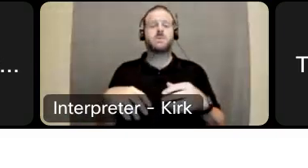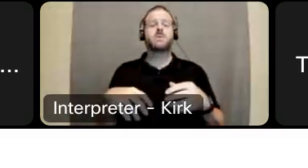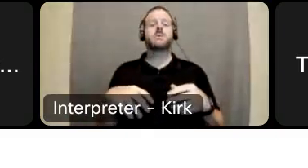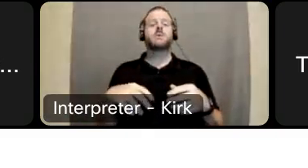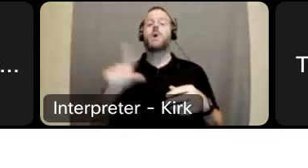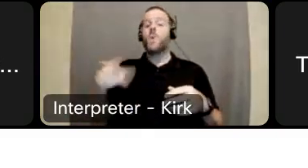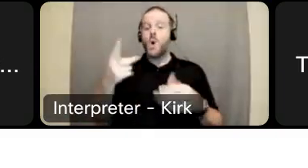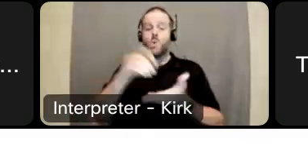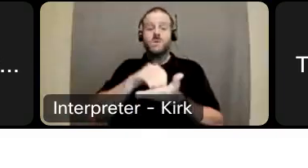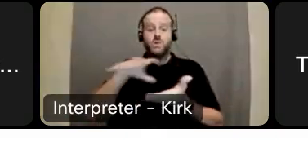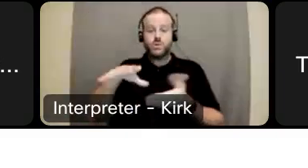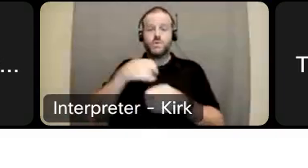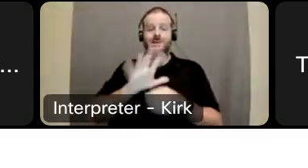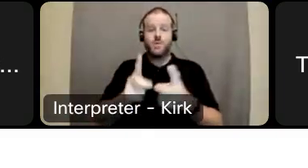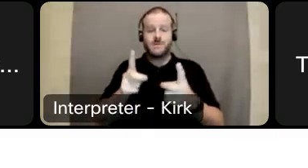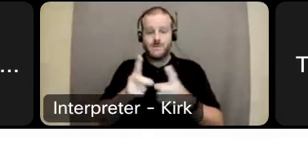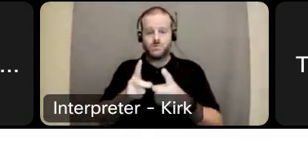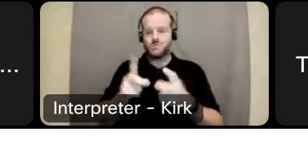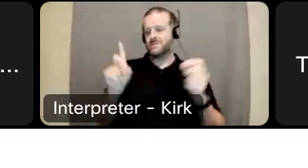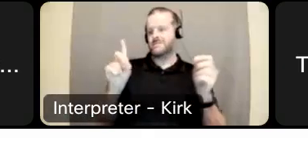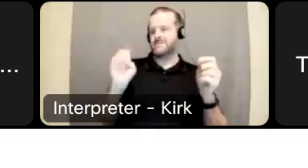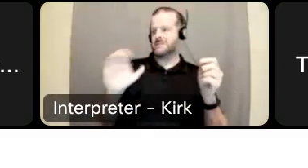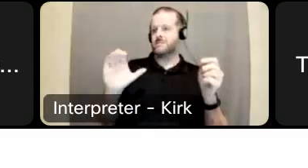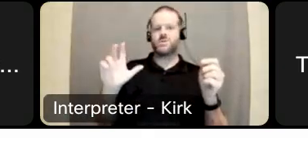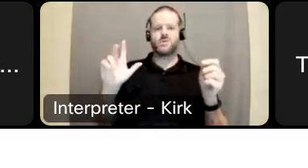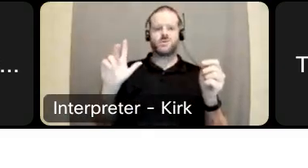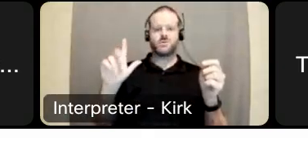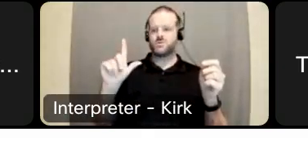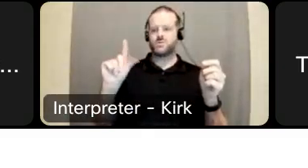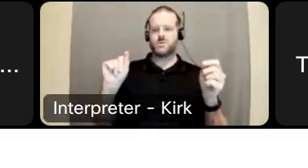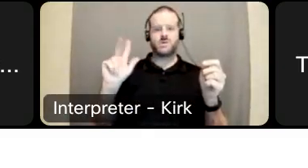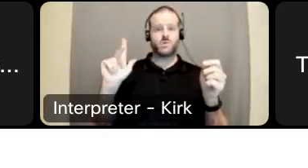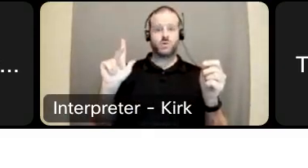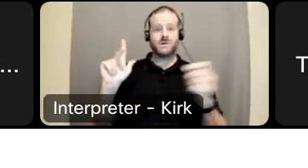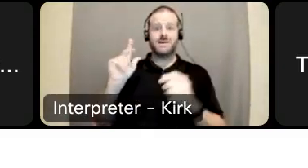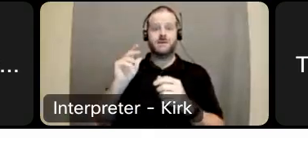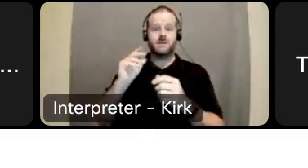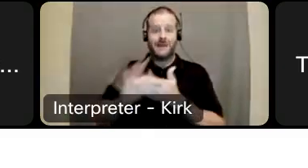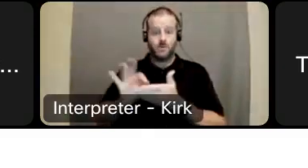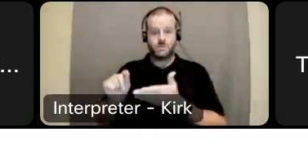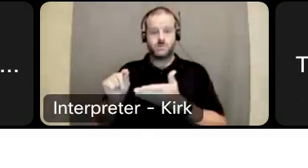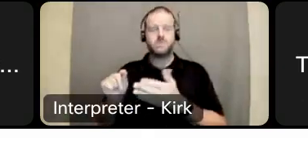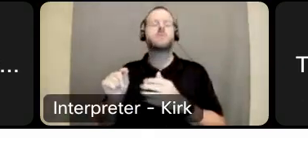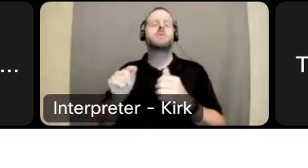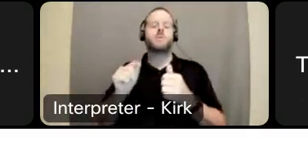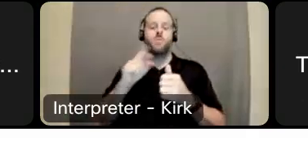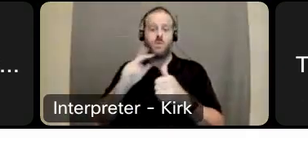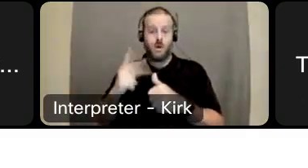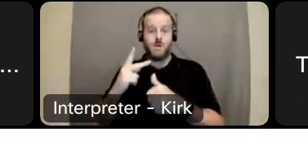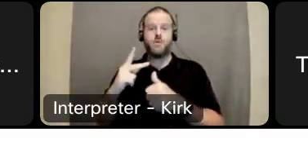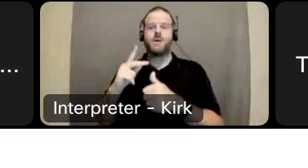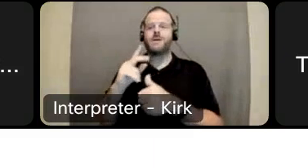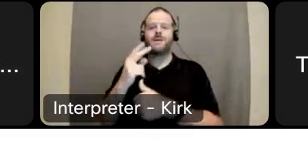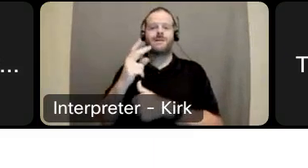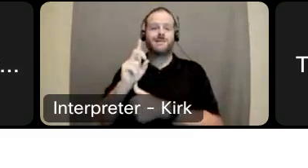your district in December 23 headcount with a primary eligibility as DF or HI should